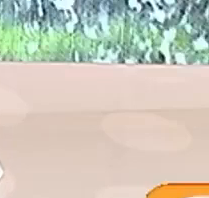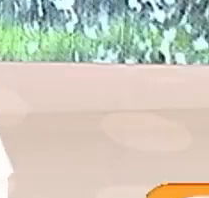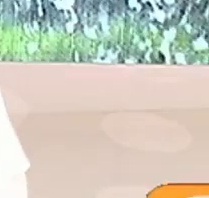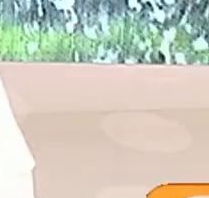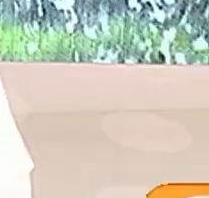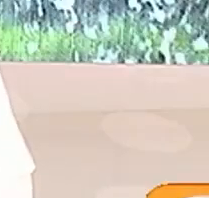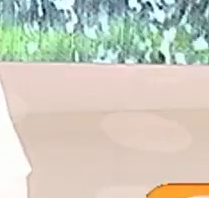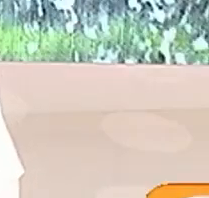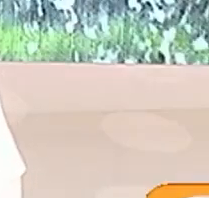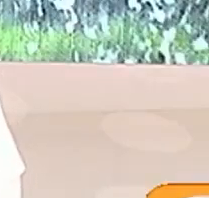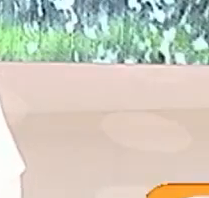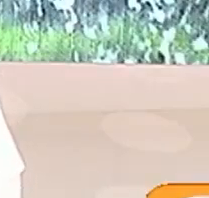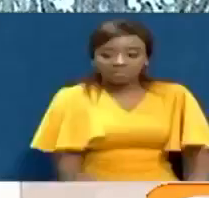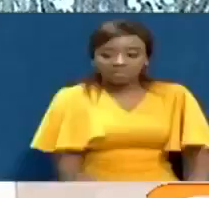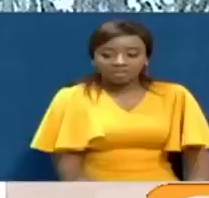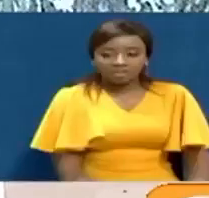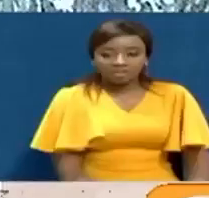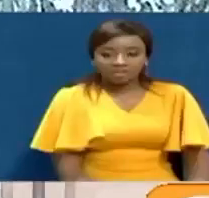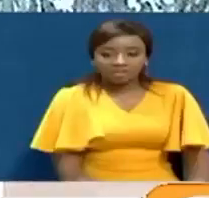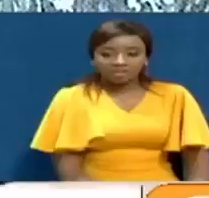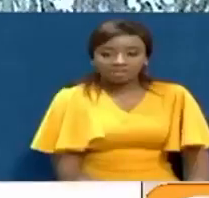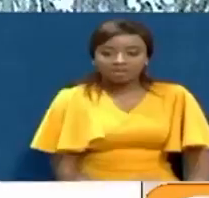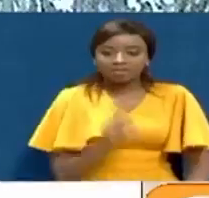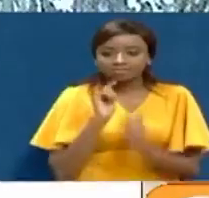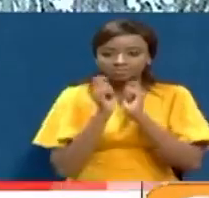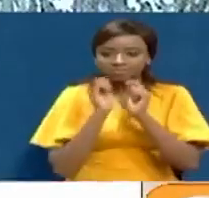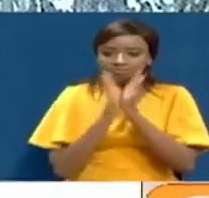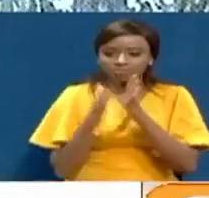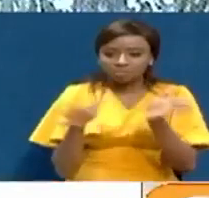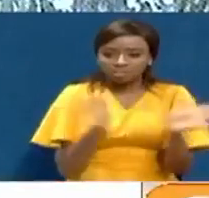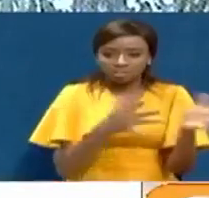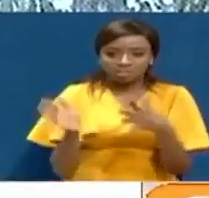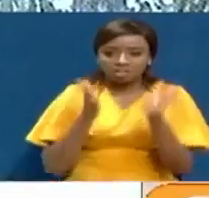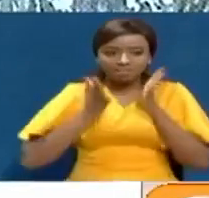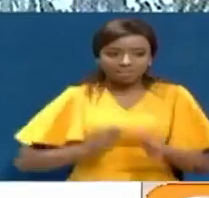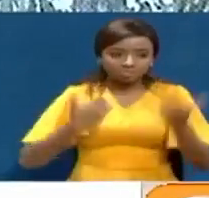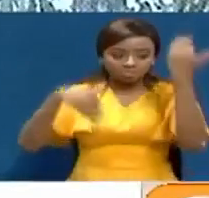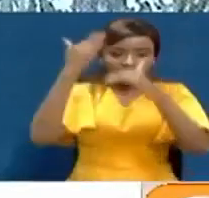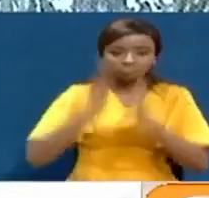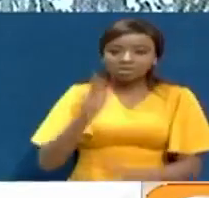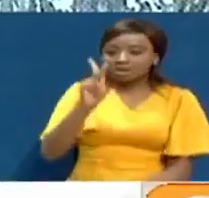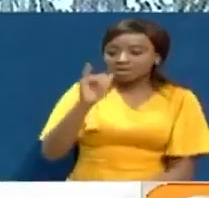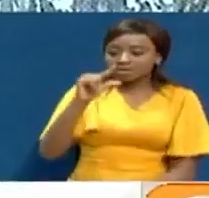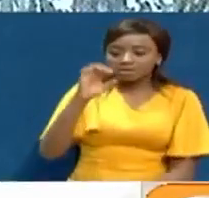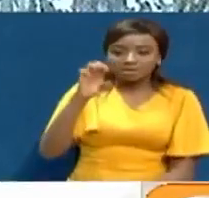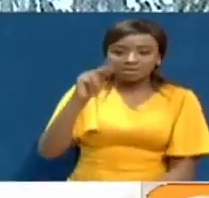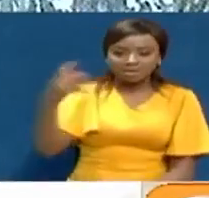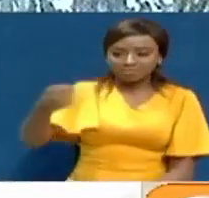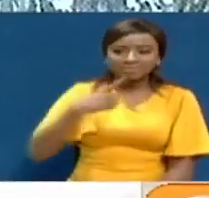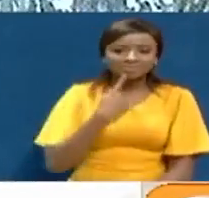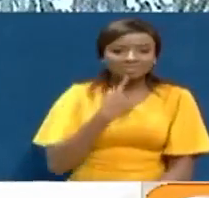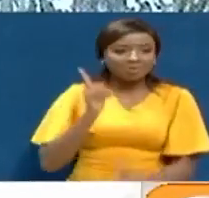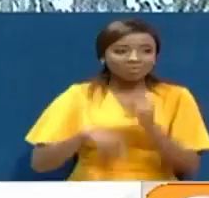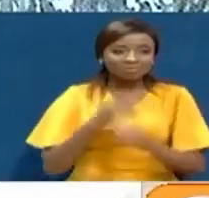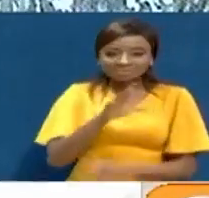report. I want to bring in Patricia Nyinguru, the principal meteorologist at the Kenya Meteorological Department. And I see Kigen here, Kigen Koech, saying, Trevor